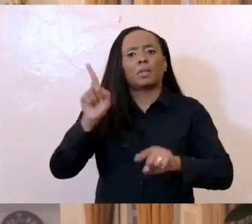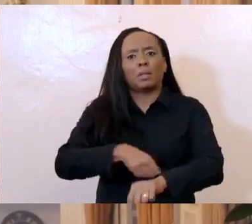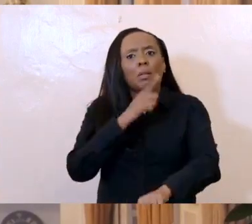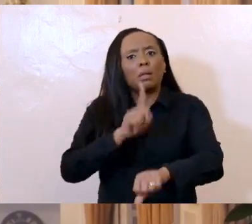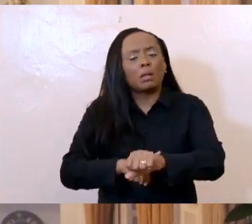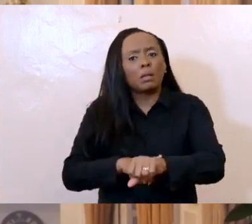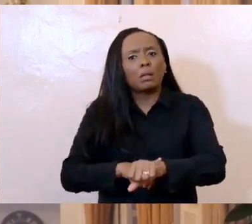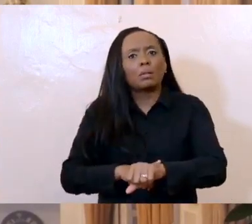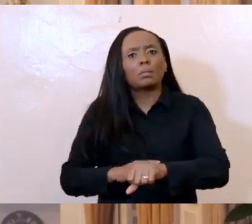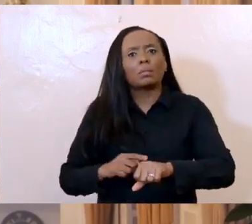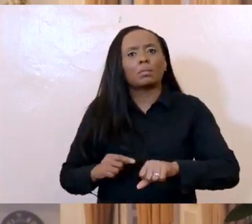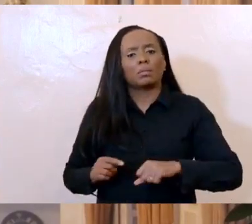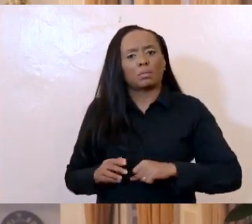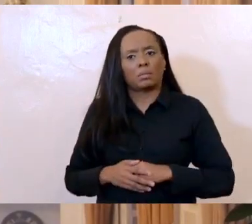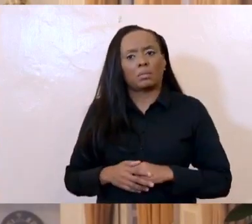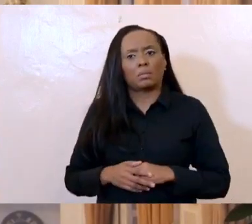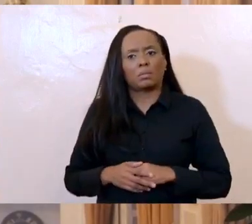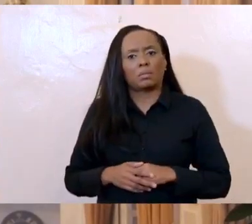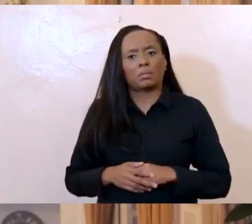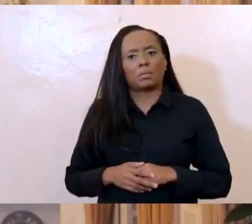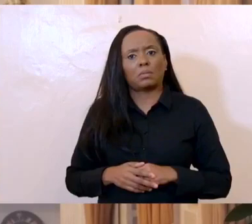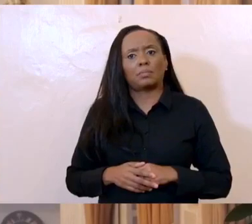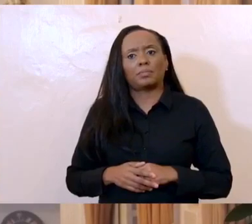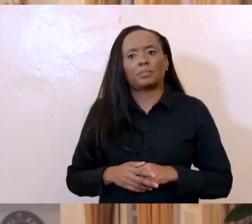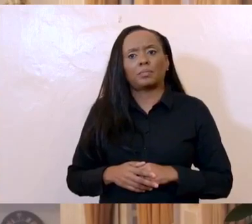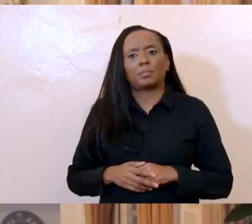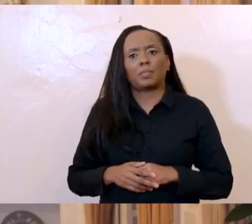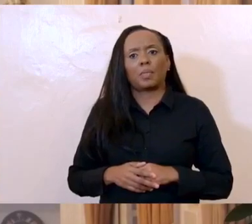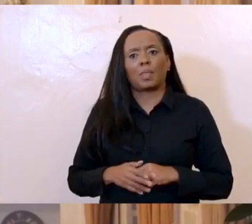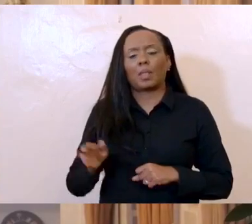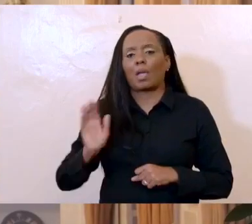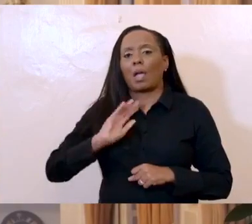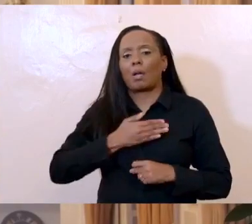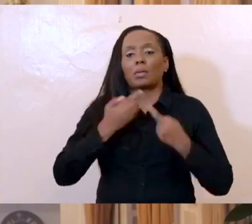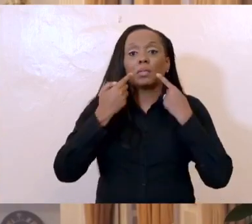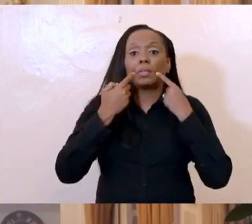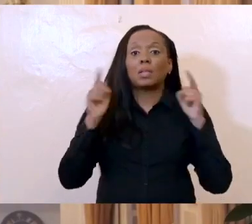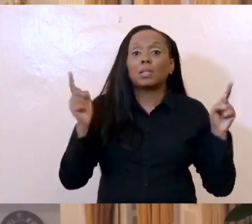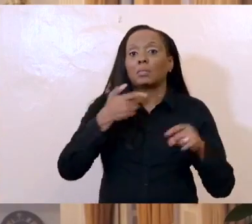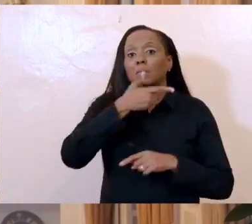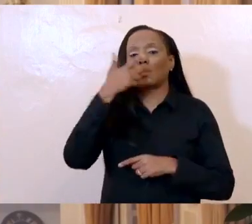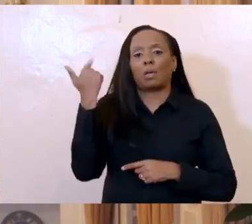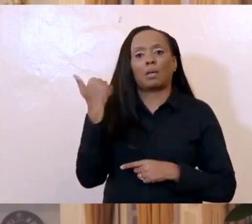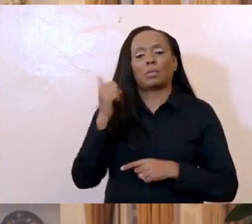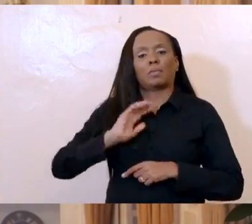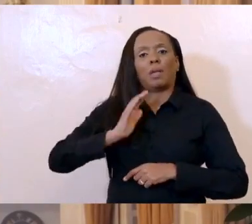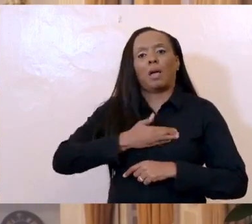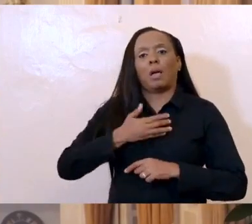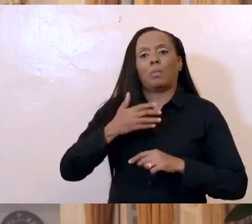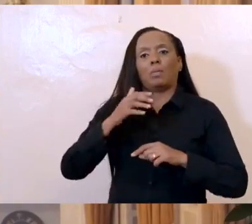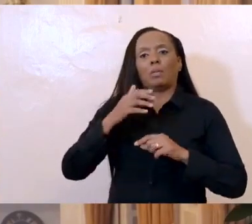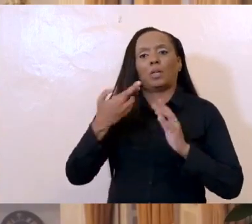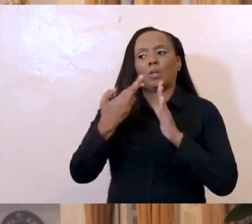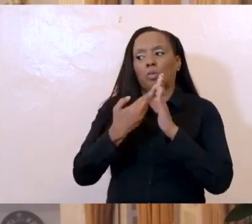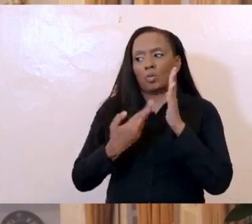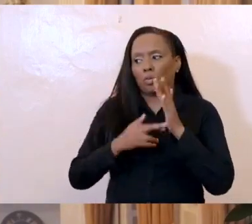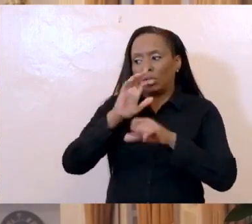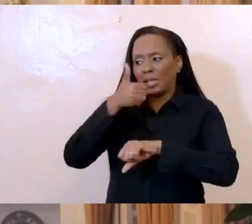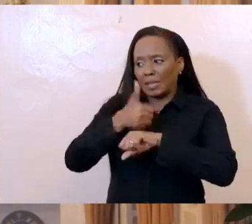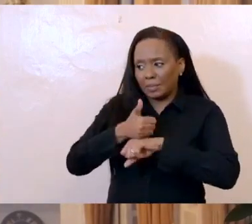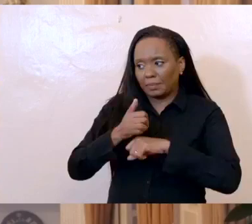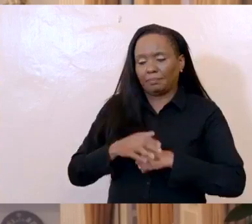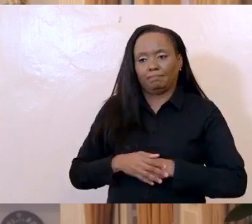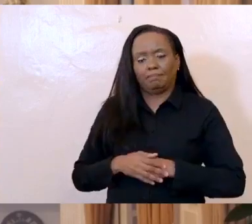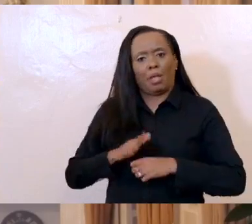had, first of all, is a result of the protocols that we've established. the cooperation of all of